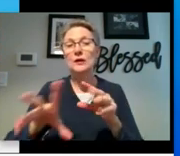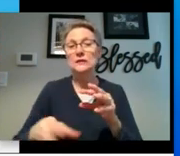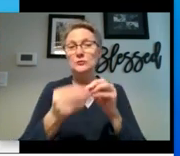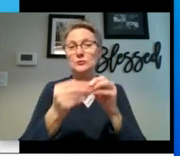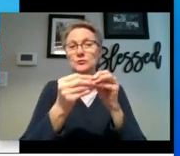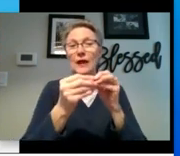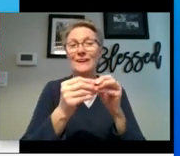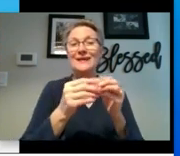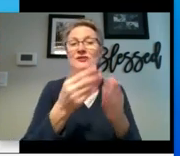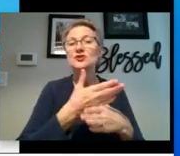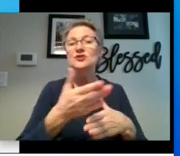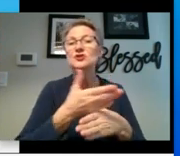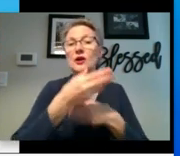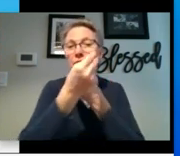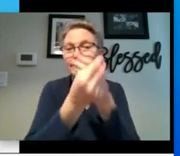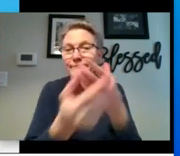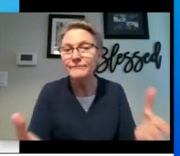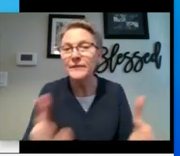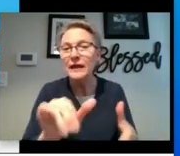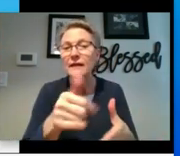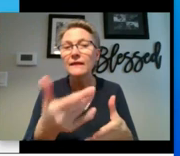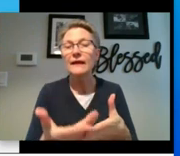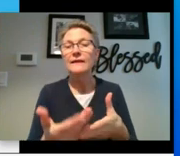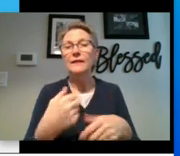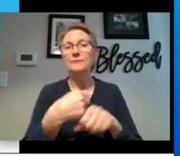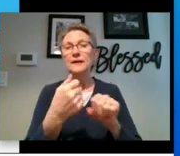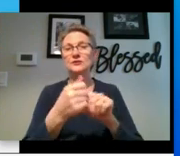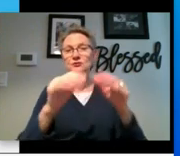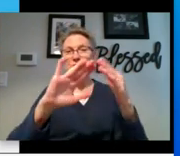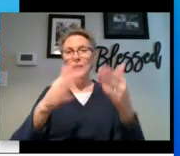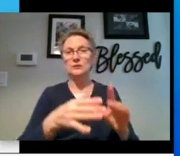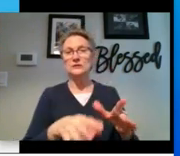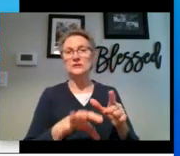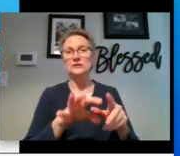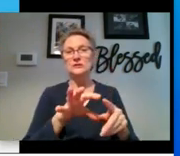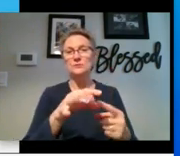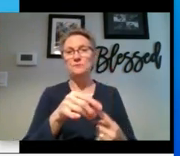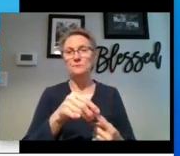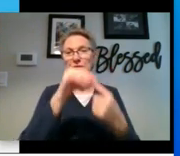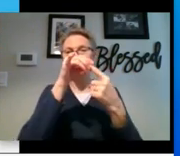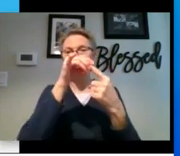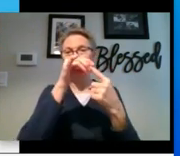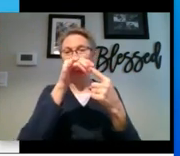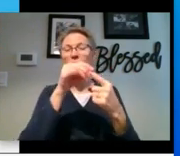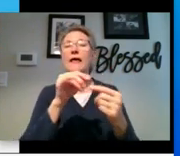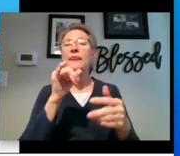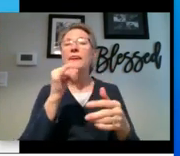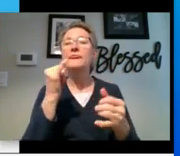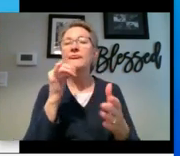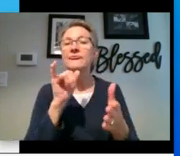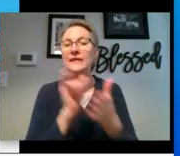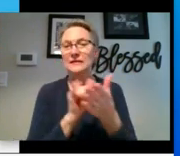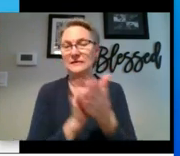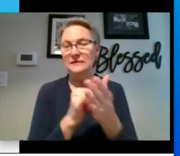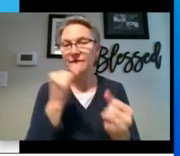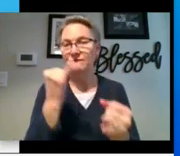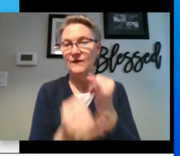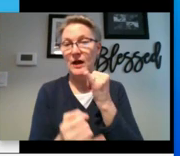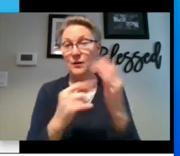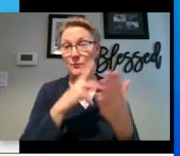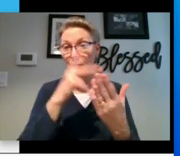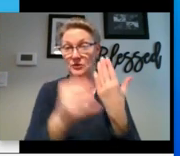share anything else that makes your town unique. So that will be our final wrap up to this project, and you'll be able to view your peers' work and leave them comments